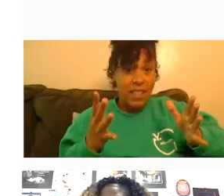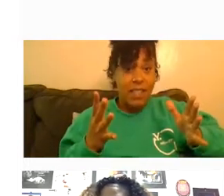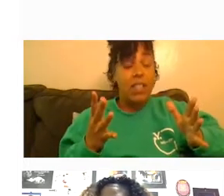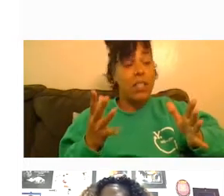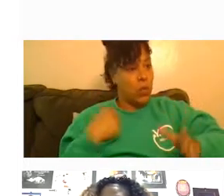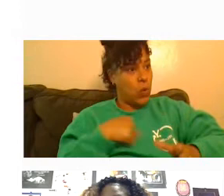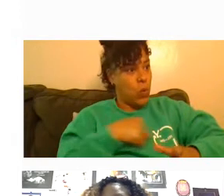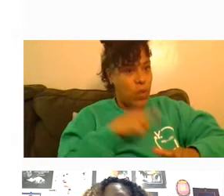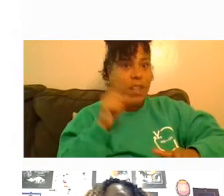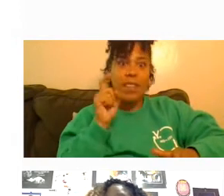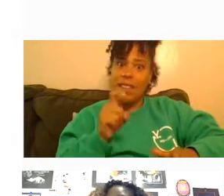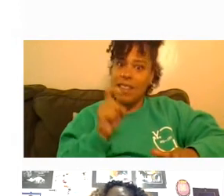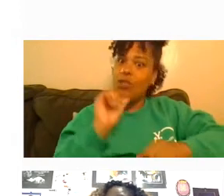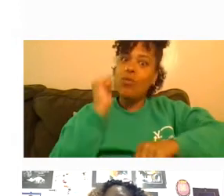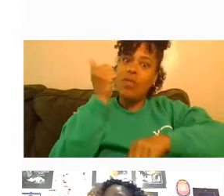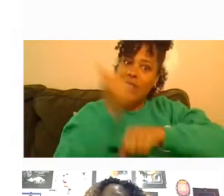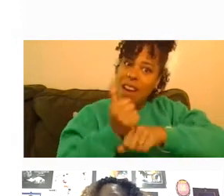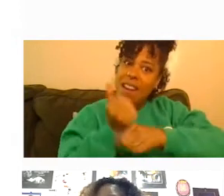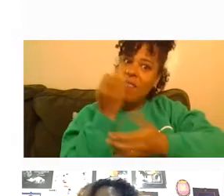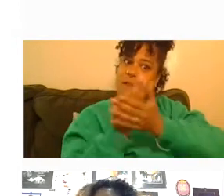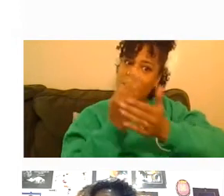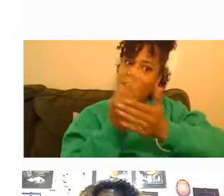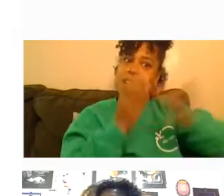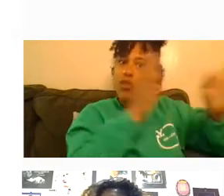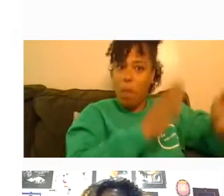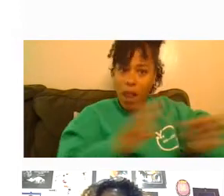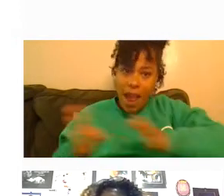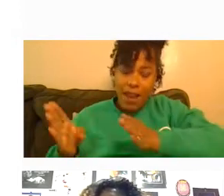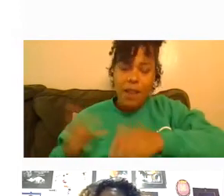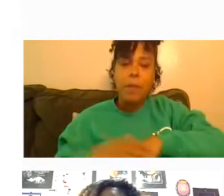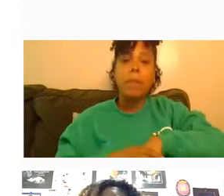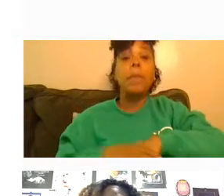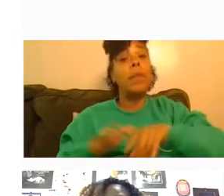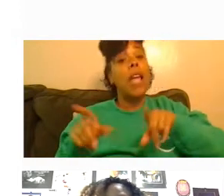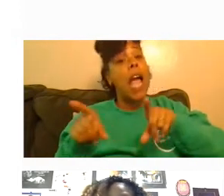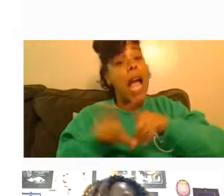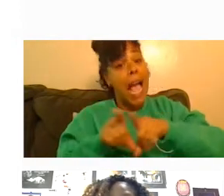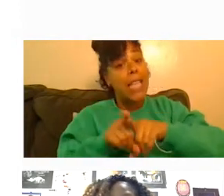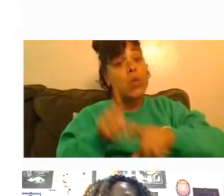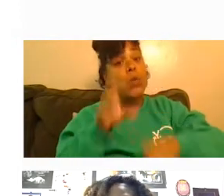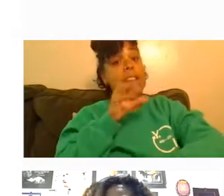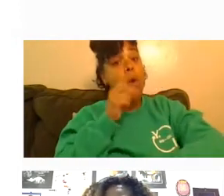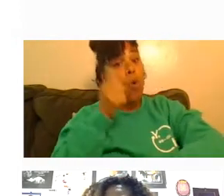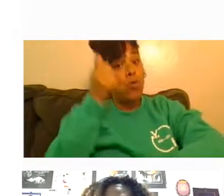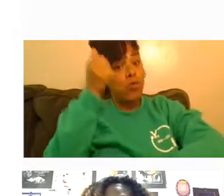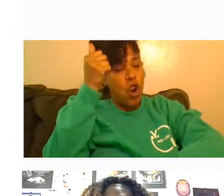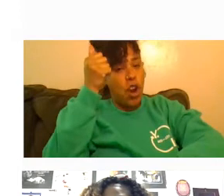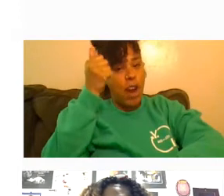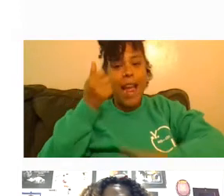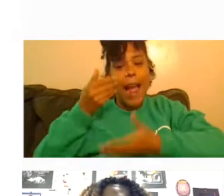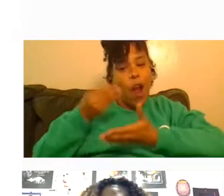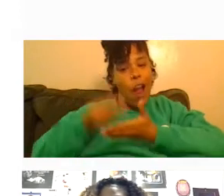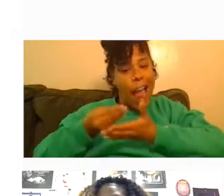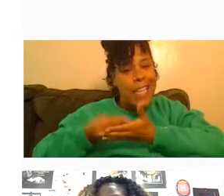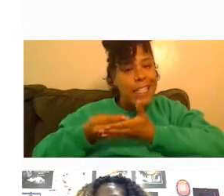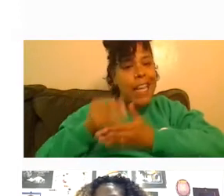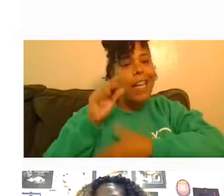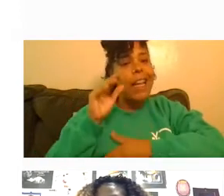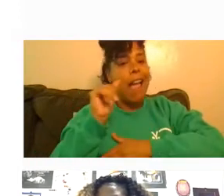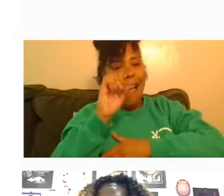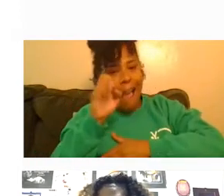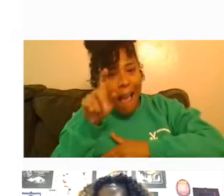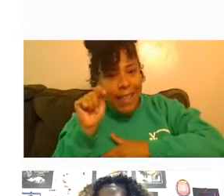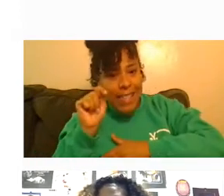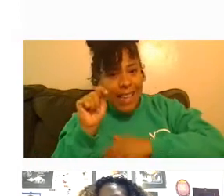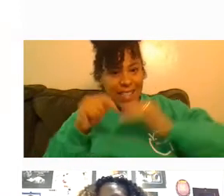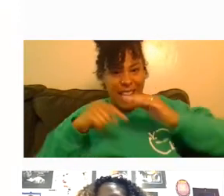in place. But as we get older, right, our assets and our cash, which is at the